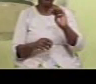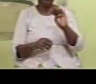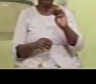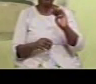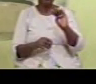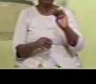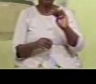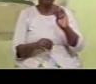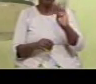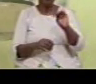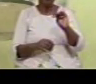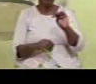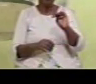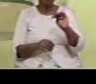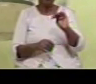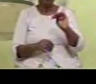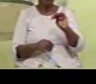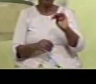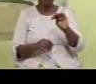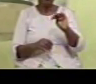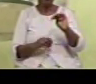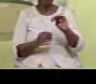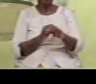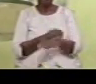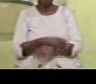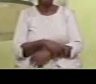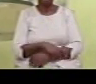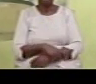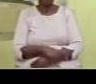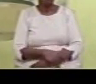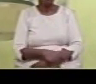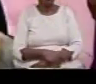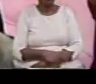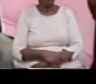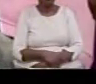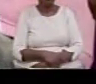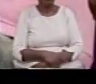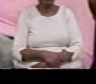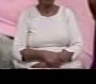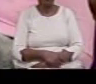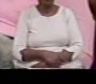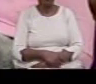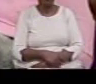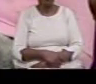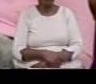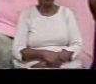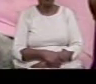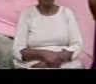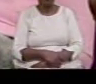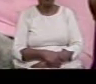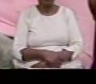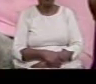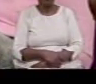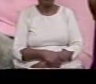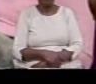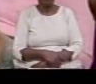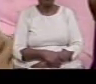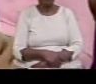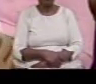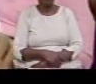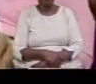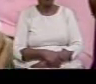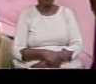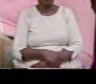when rough flesh appeareth in him, it shall be unclean. And the priest shall see the rough flesh and pronounce him to be unclean. For the rough flesh is unclean, it is a